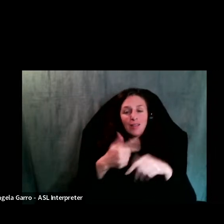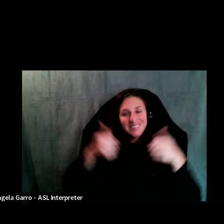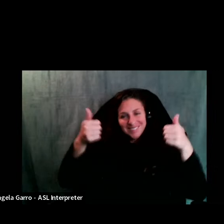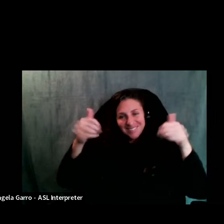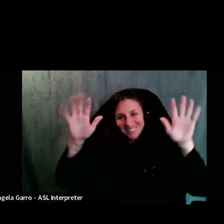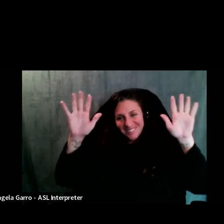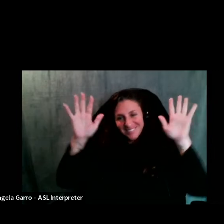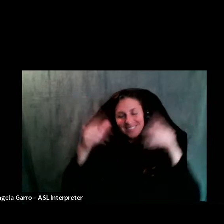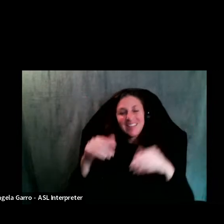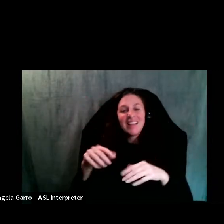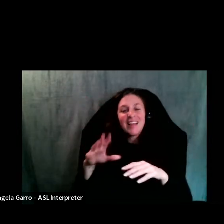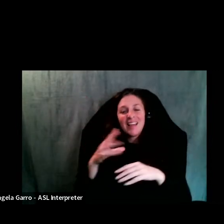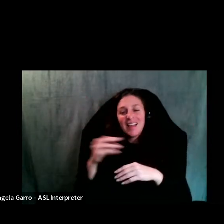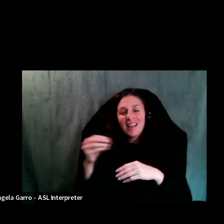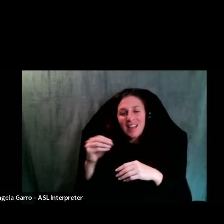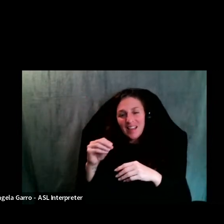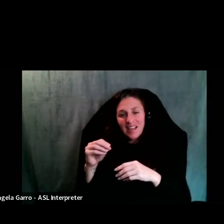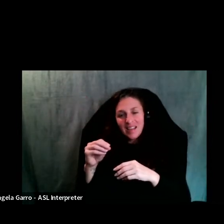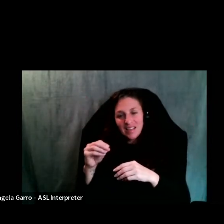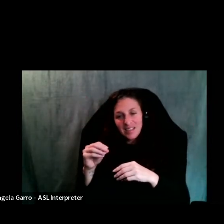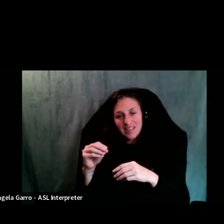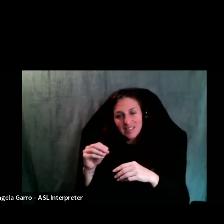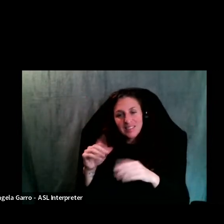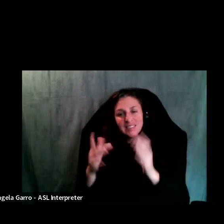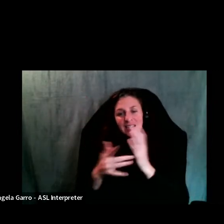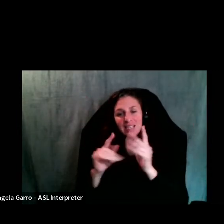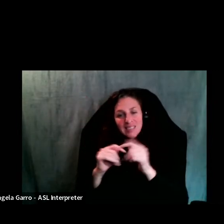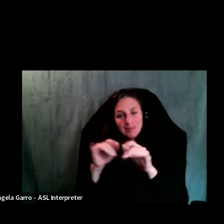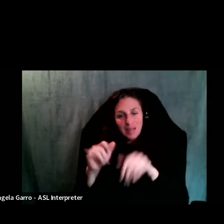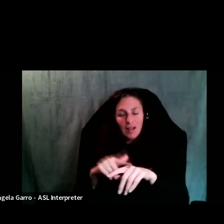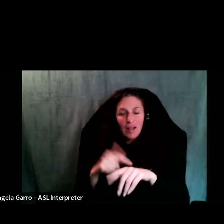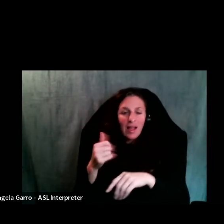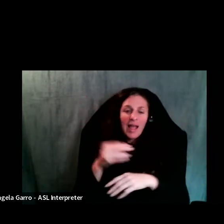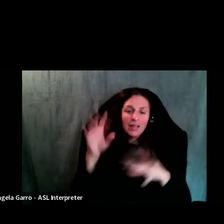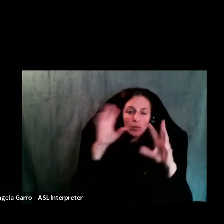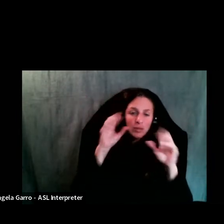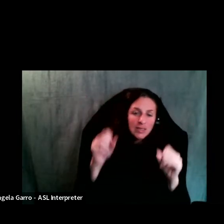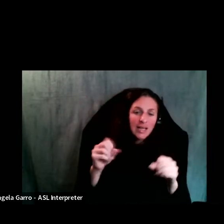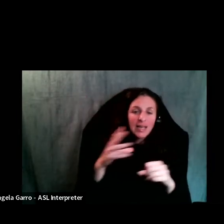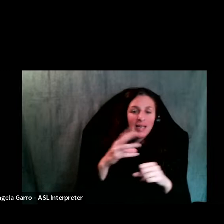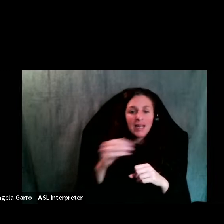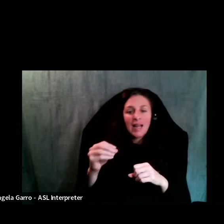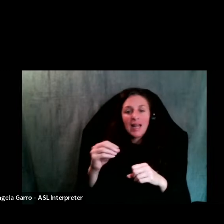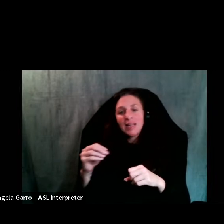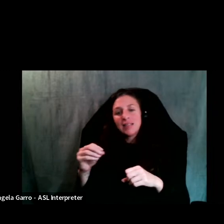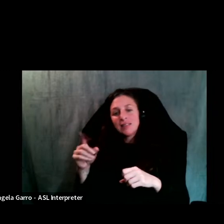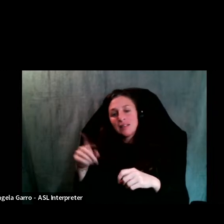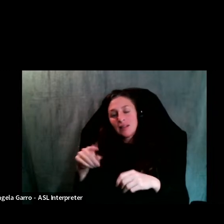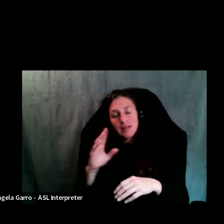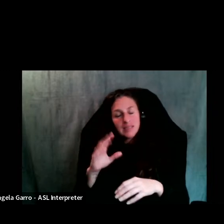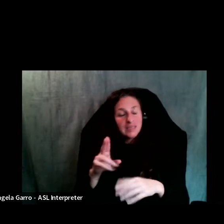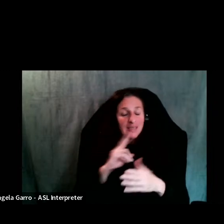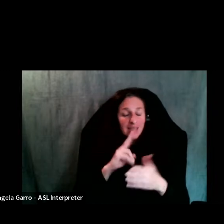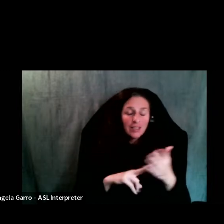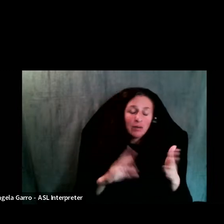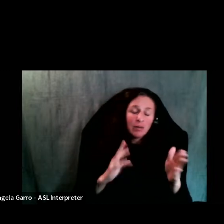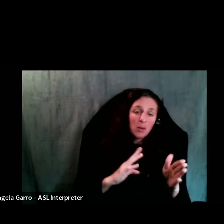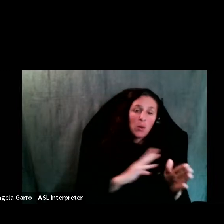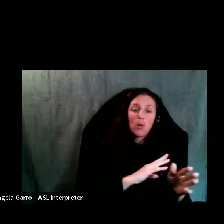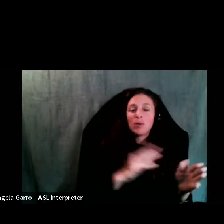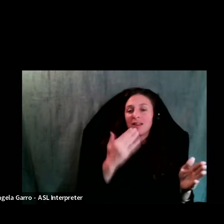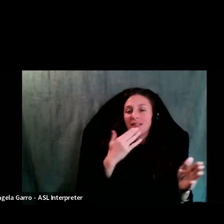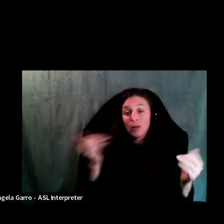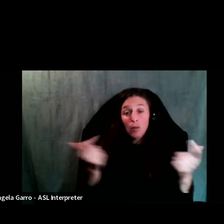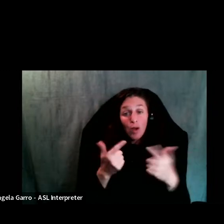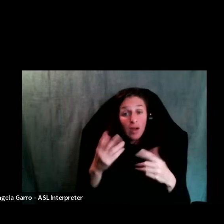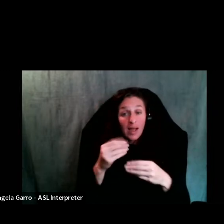staying so late. And our assistant superintendents and our our cabinet secretary everyone. of the board. Thank you.